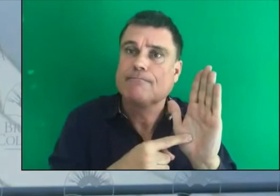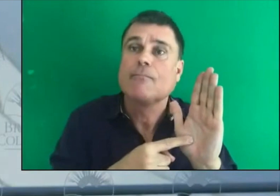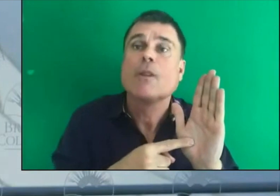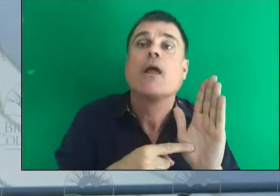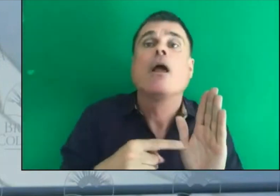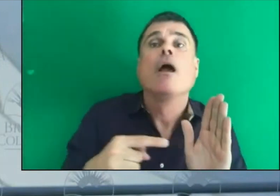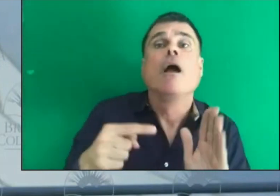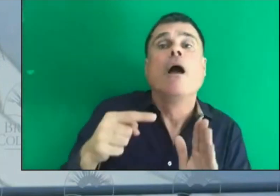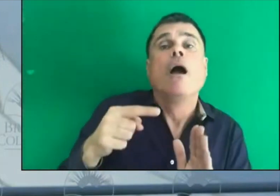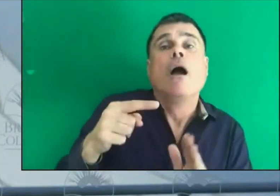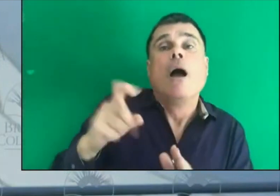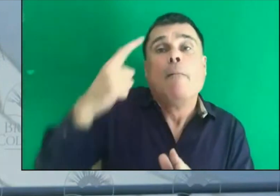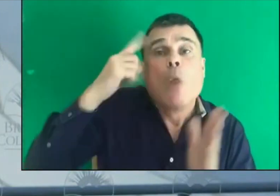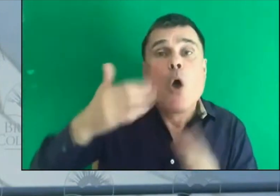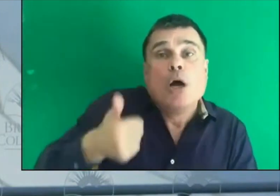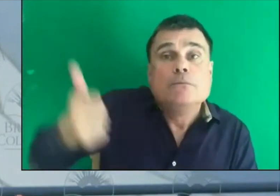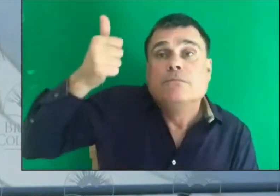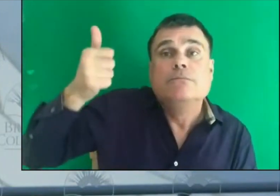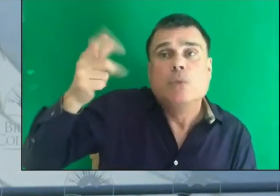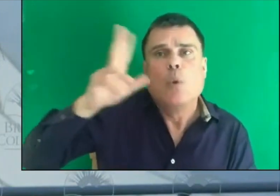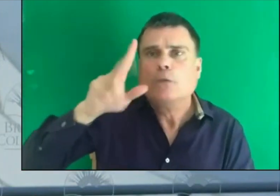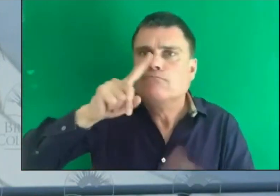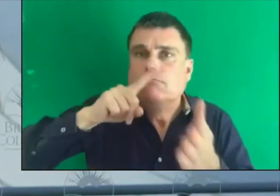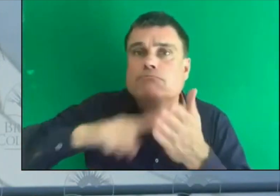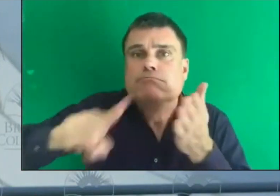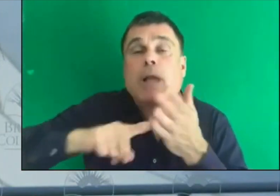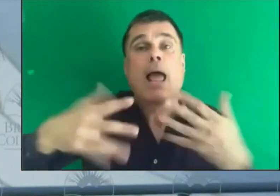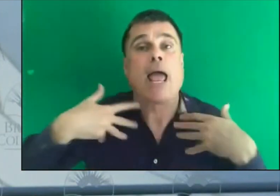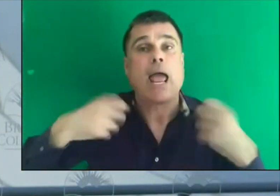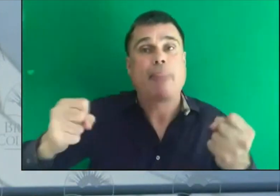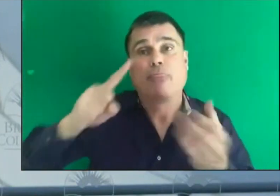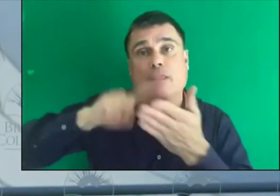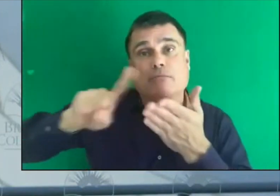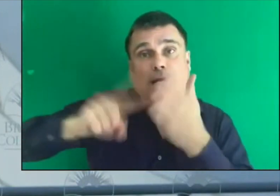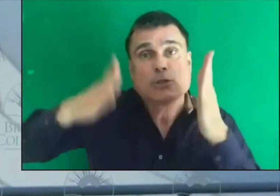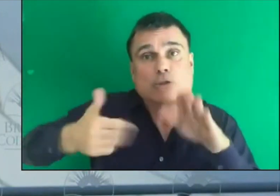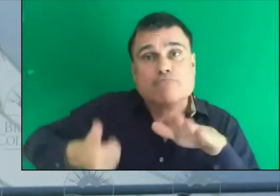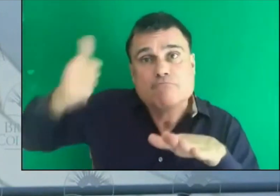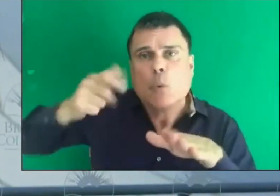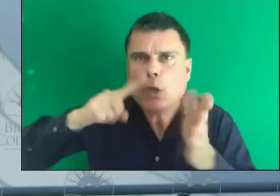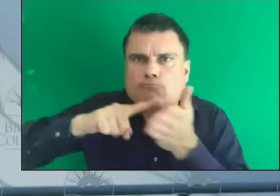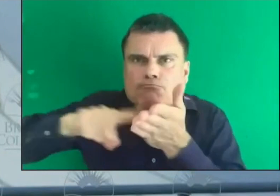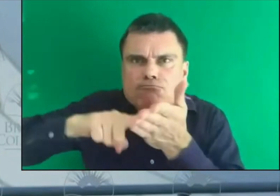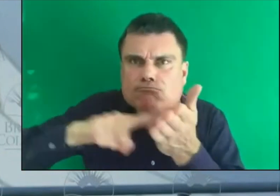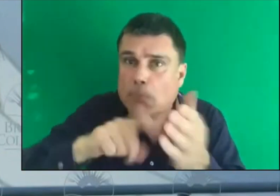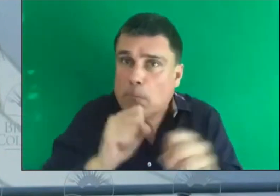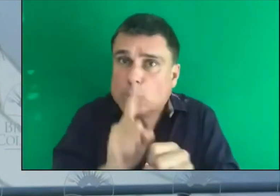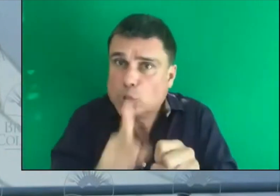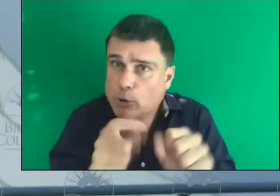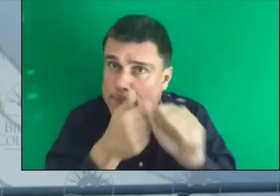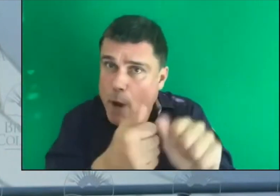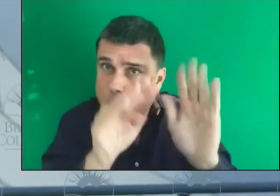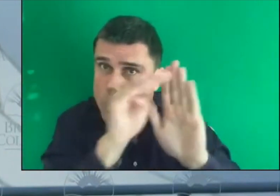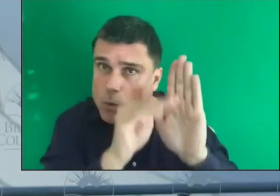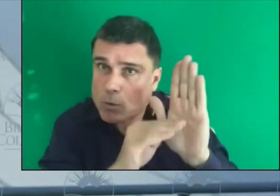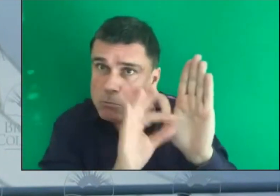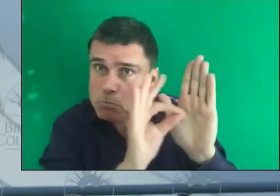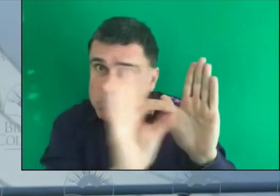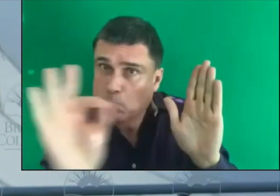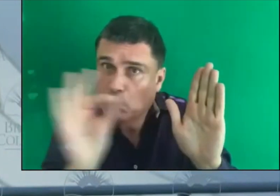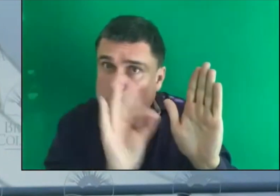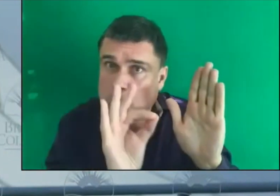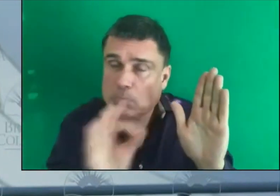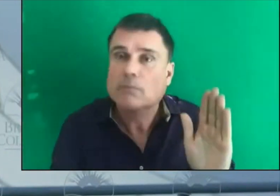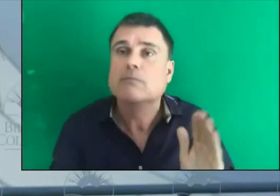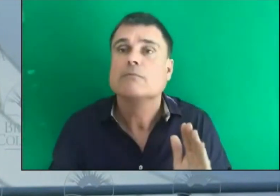how in our workplaces we can keep our customers and our co-workers safe, how we can do these things and why it is necessary, because it is